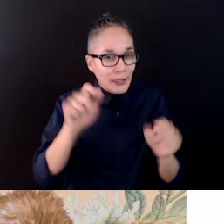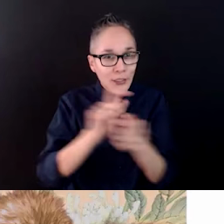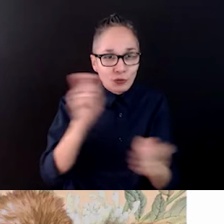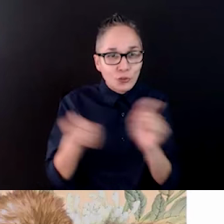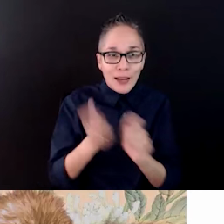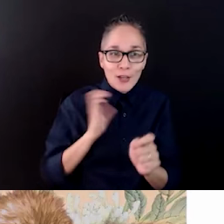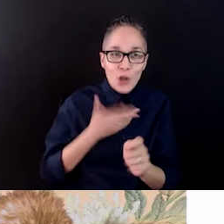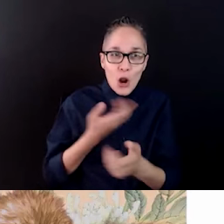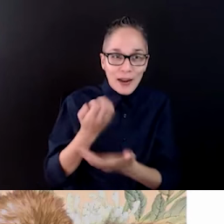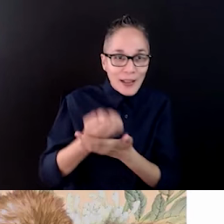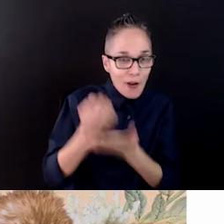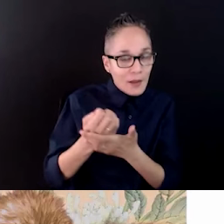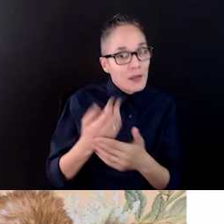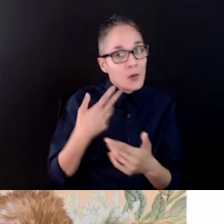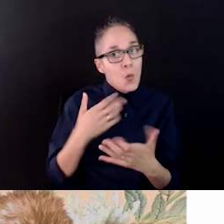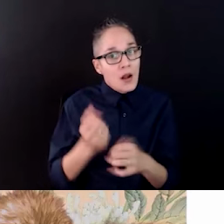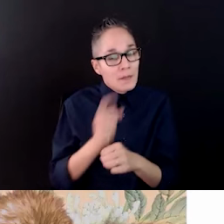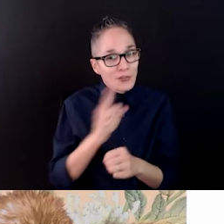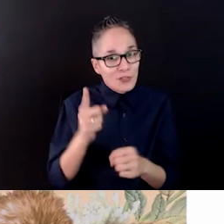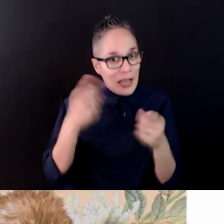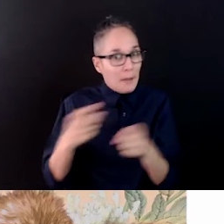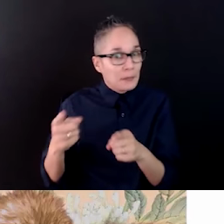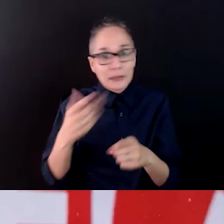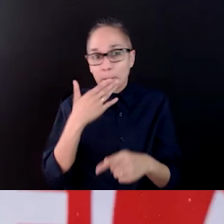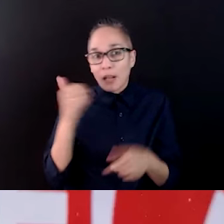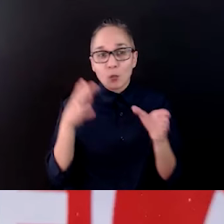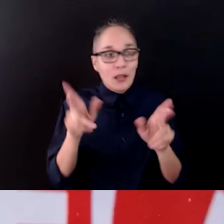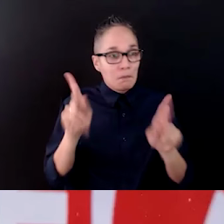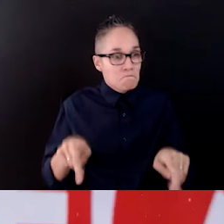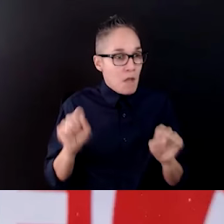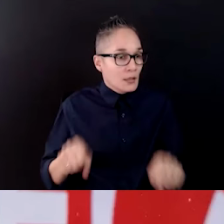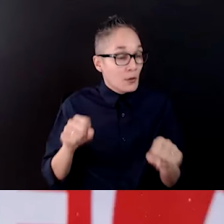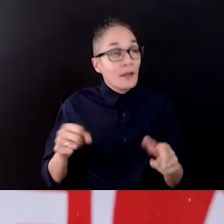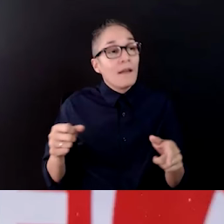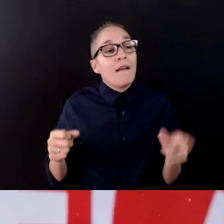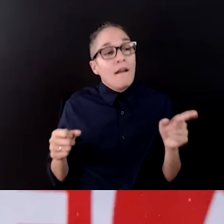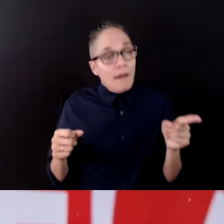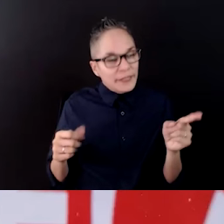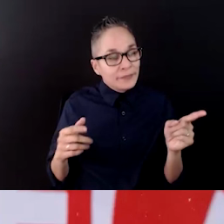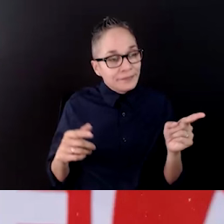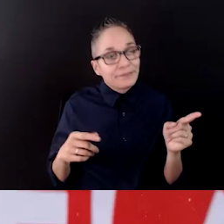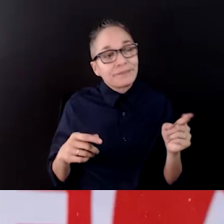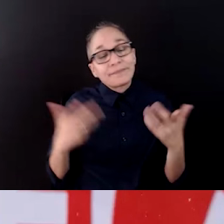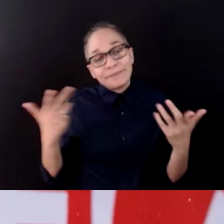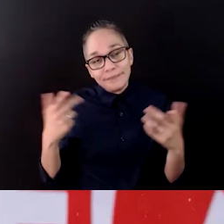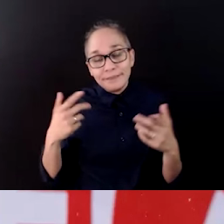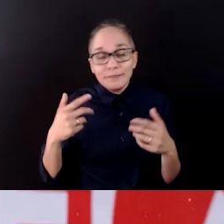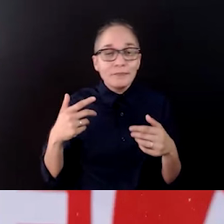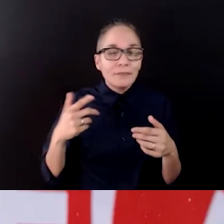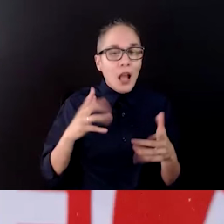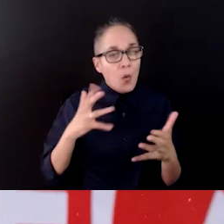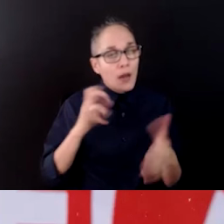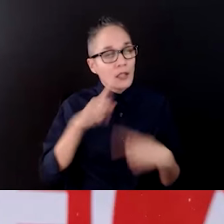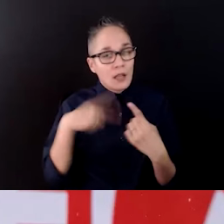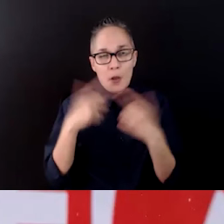sure that happens in a just way. So that's me. So larger context, I want to kind of fit us